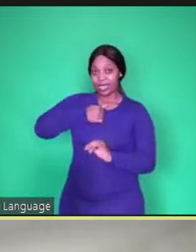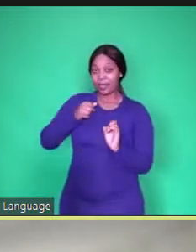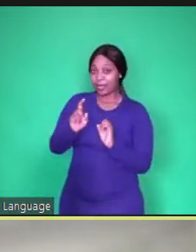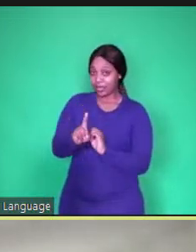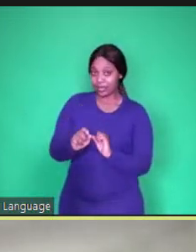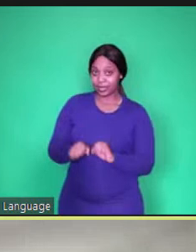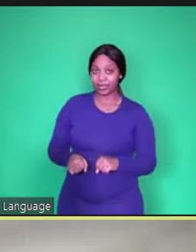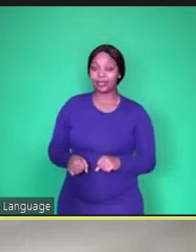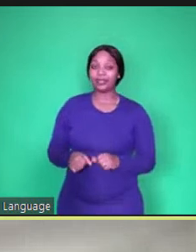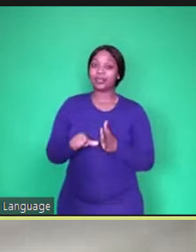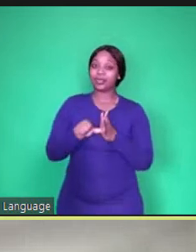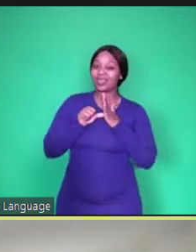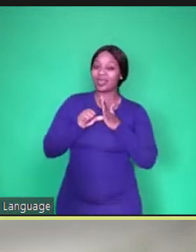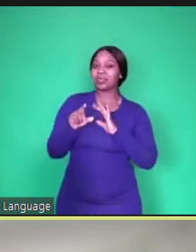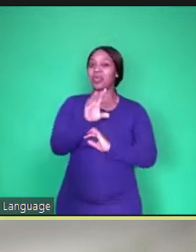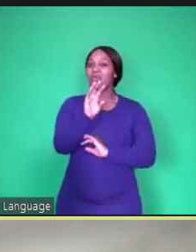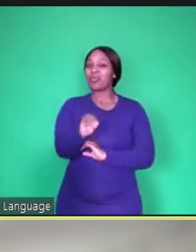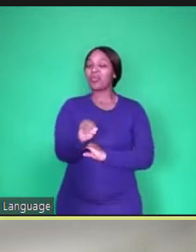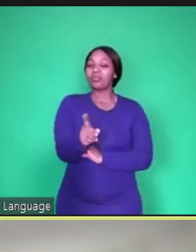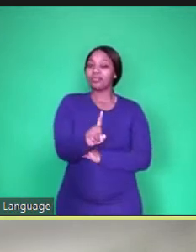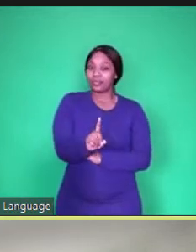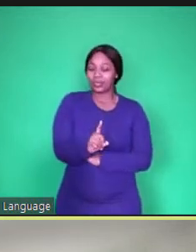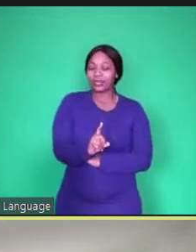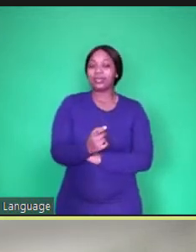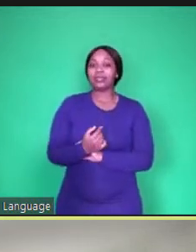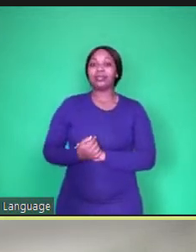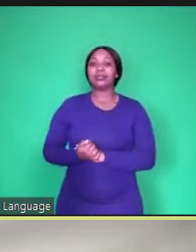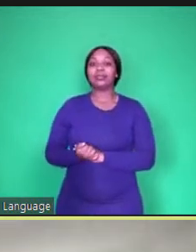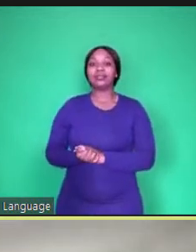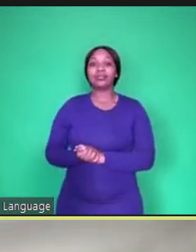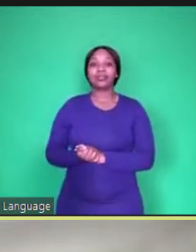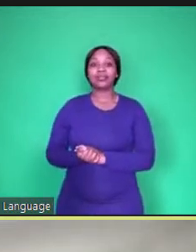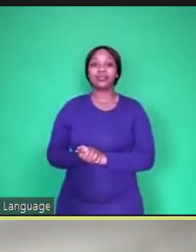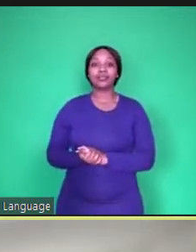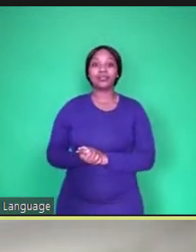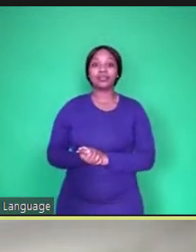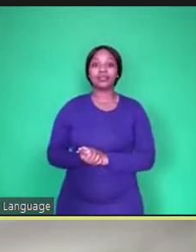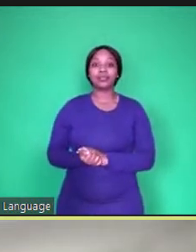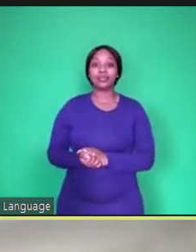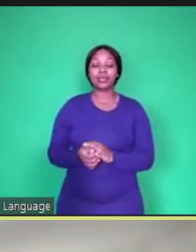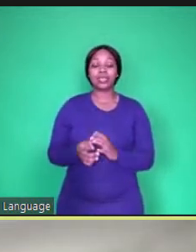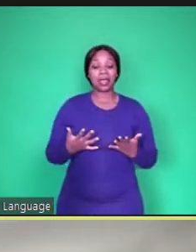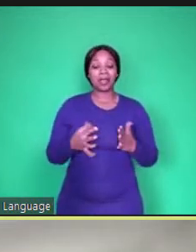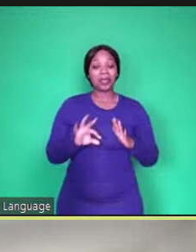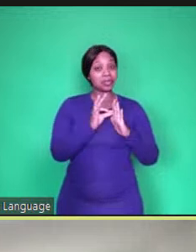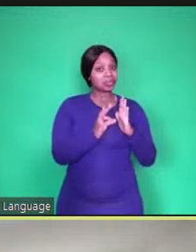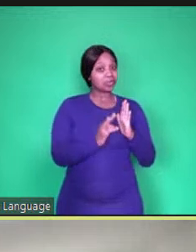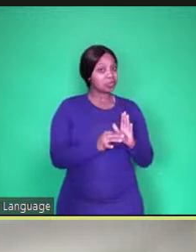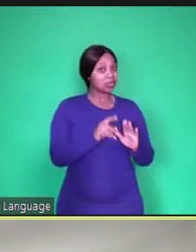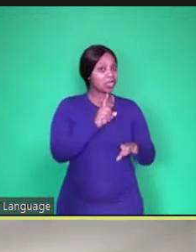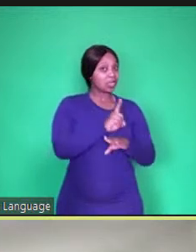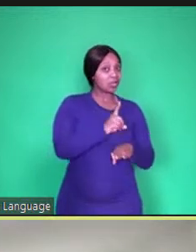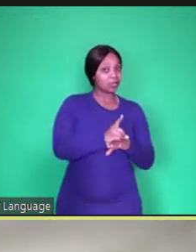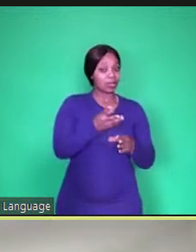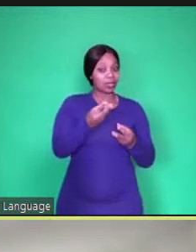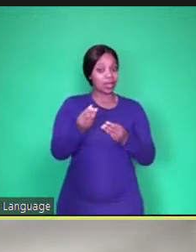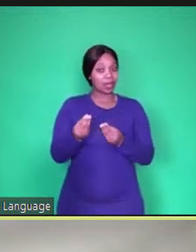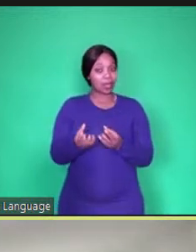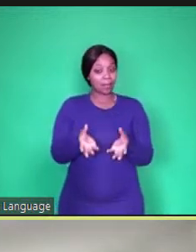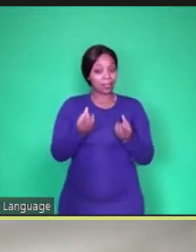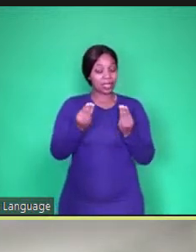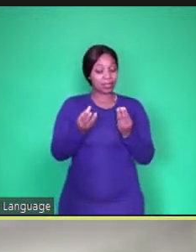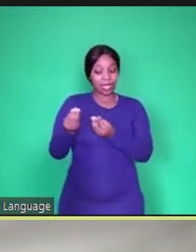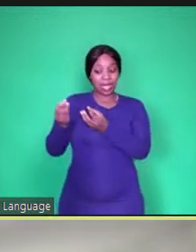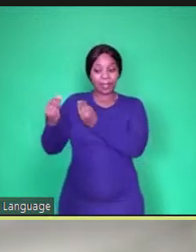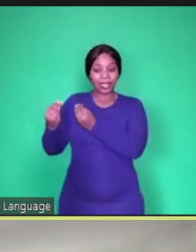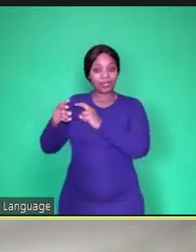important question is, are these impressive statistics happening because of